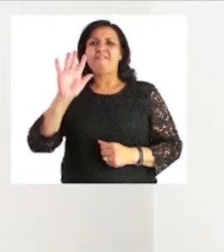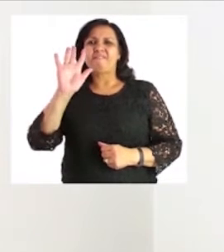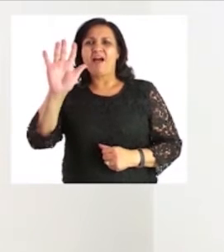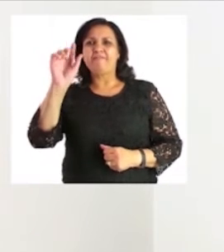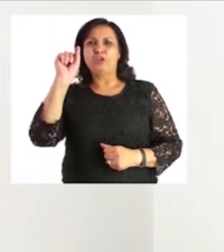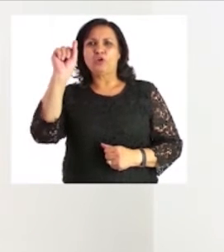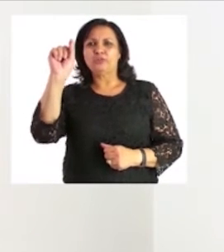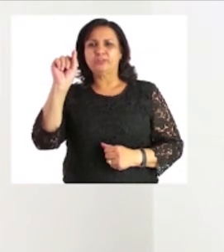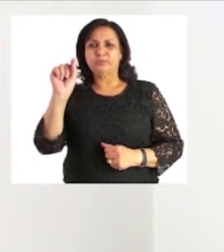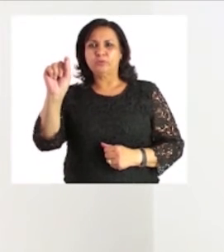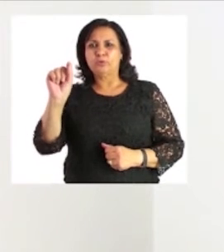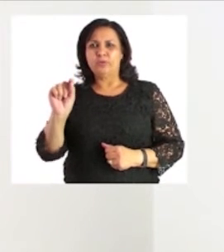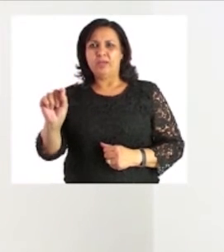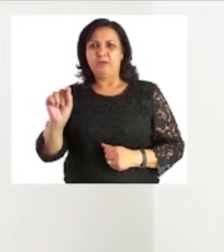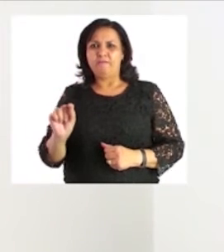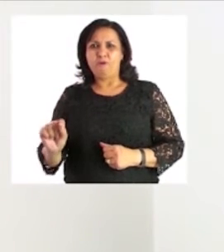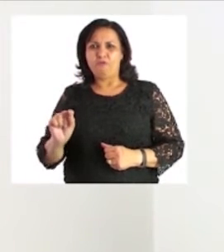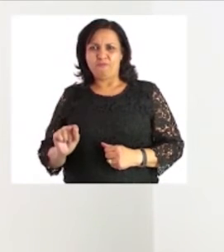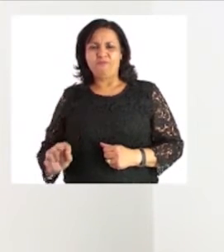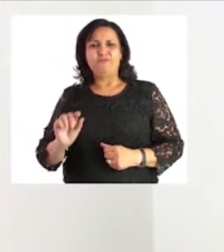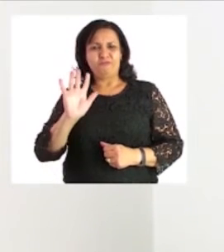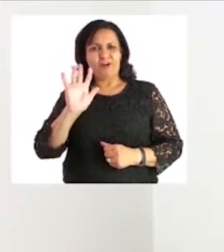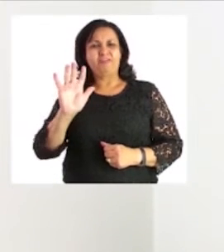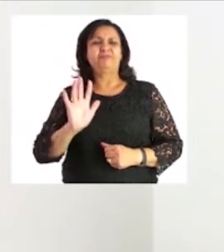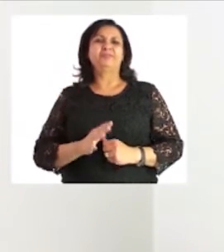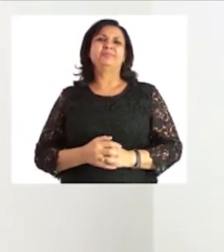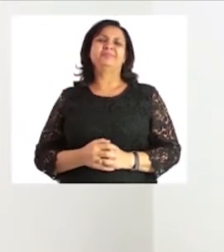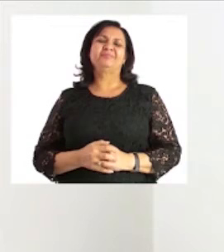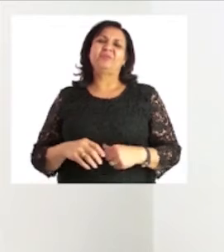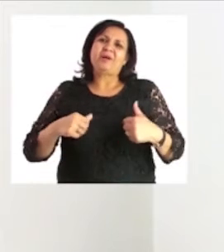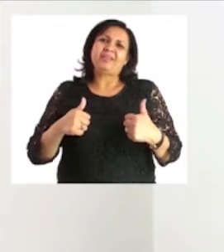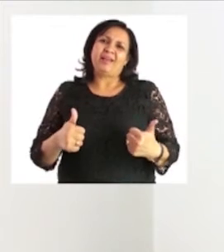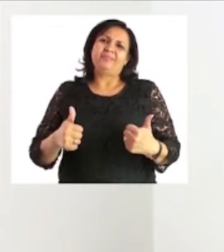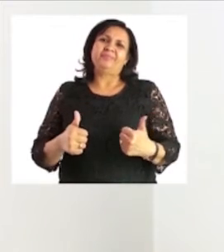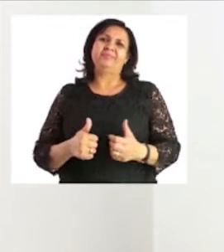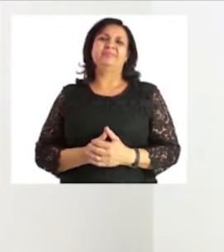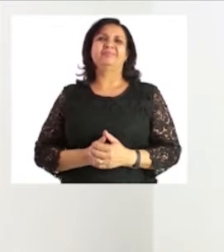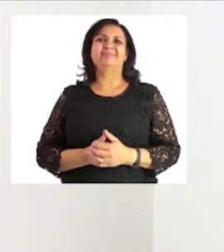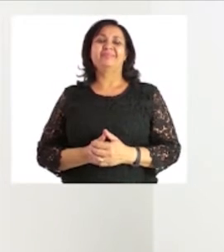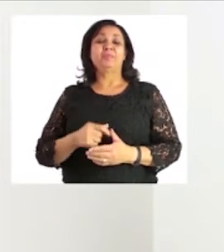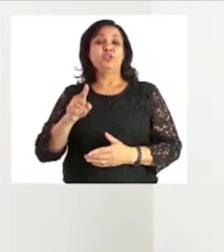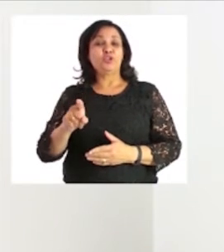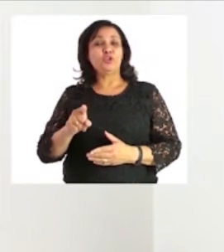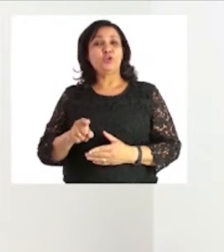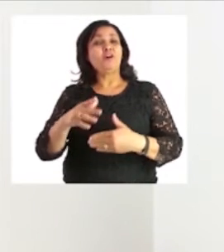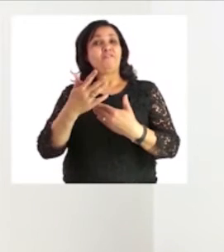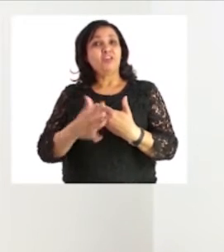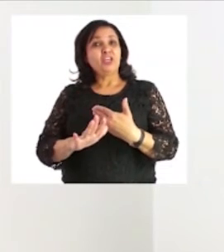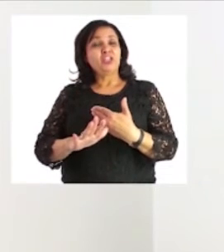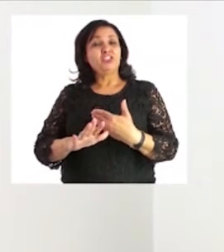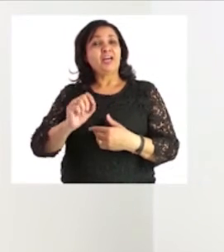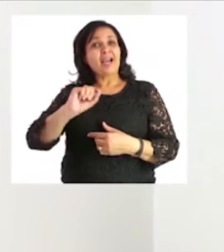2, 3, 4, 5 dots. Well done. I hope you will finish writing the